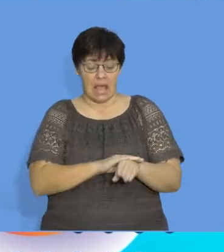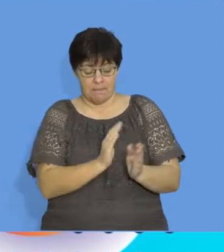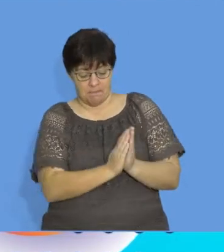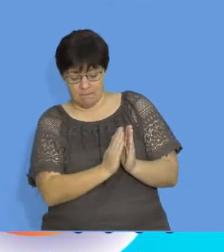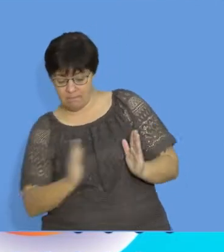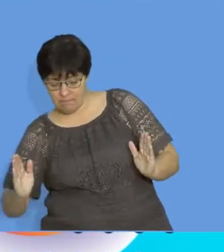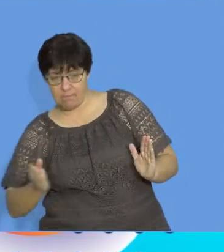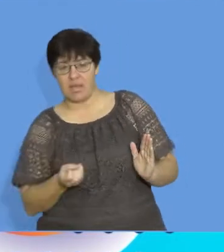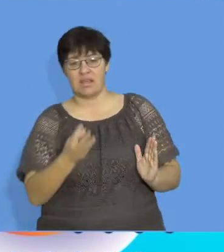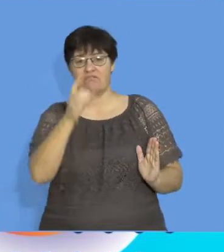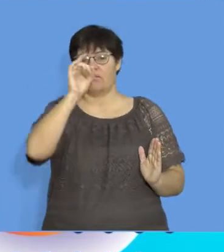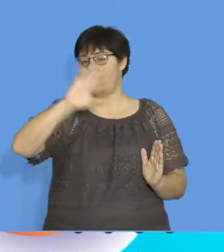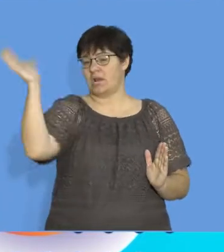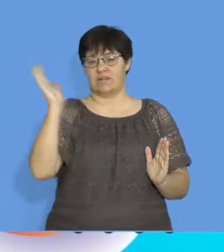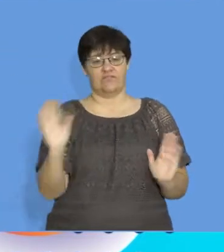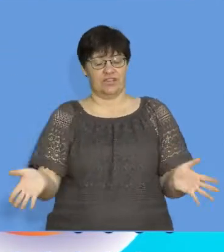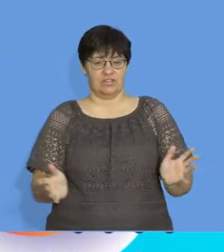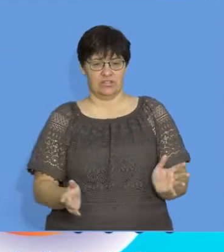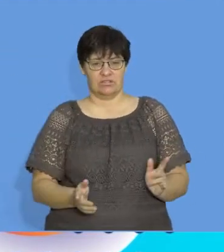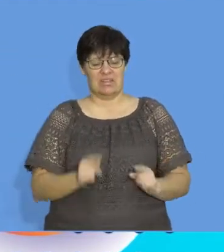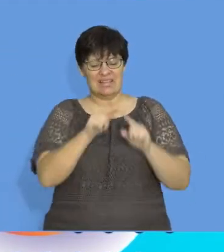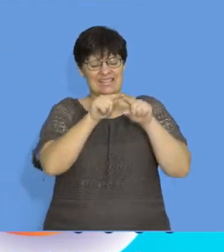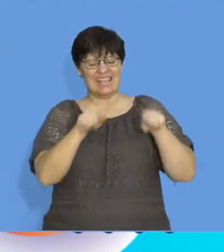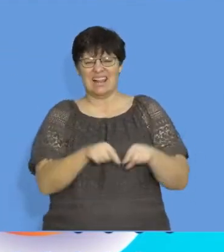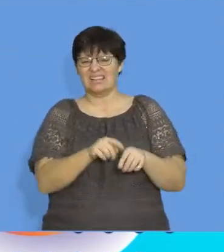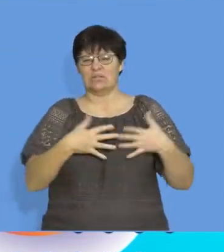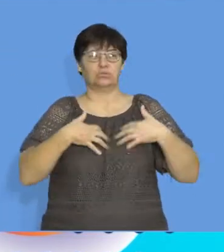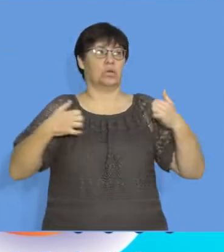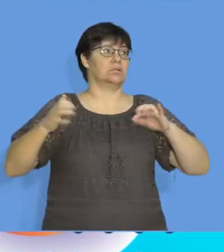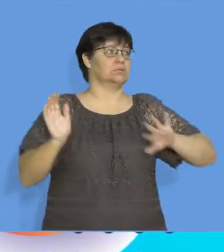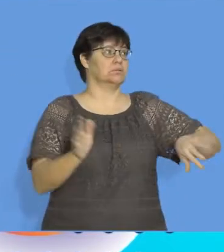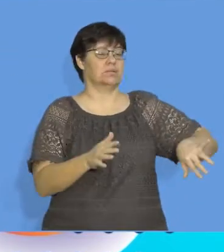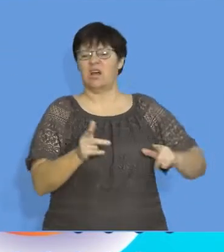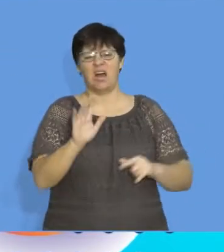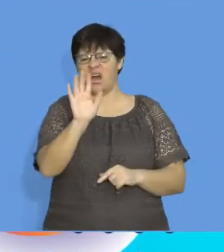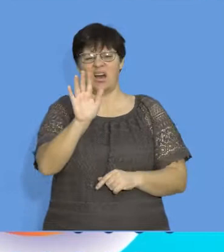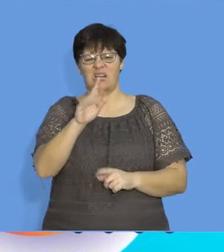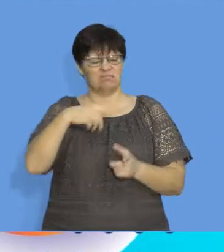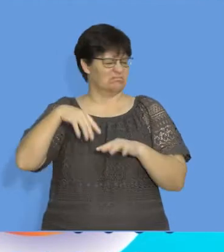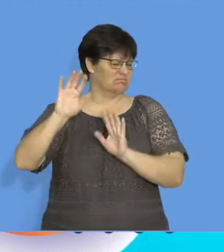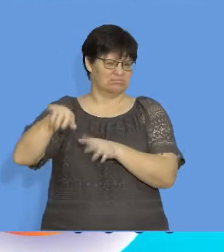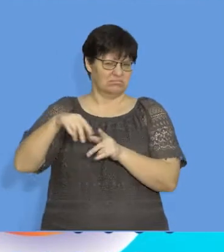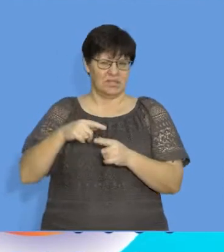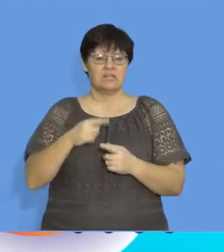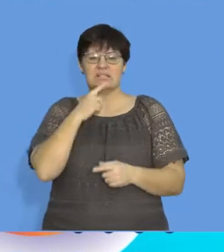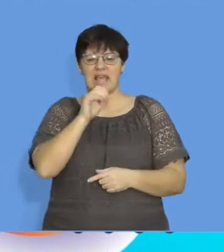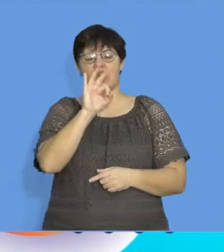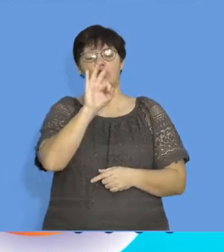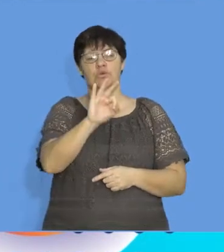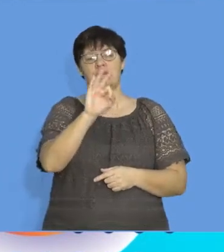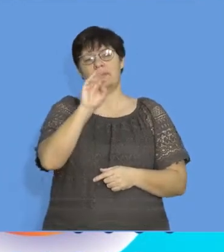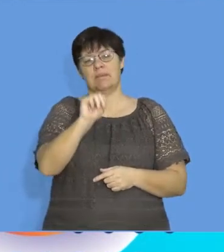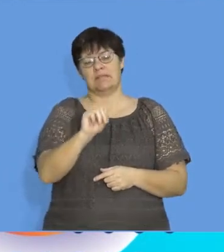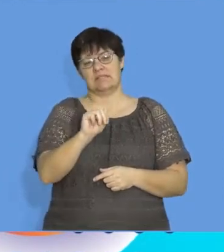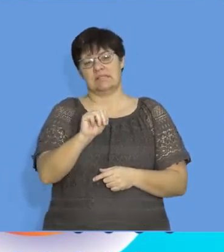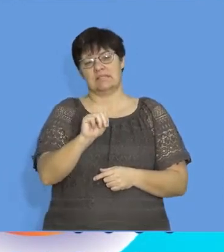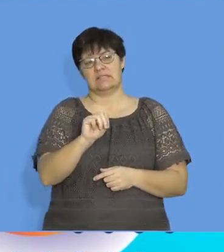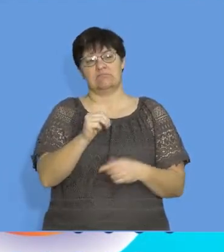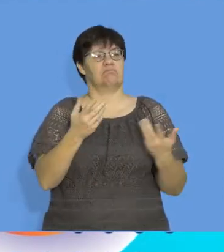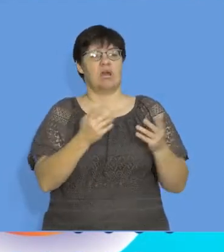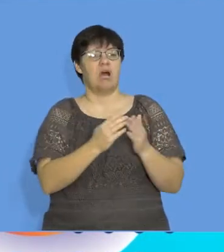period, all right? So don't stress too much about the delta. So we'll tell you that it goes 3 meters in